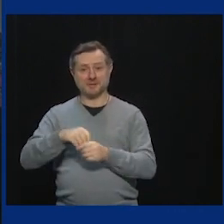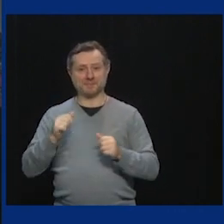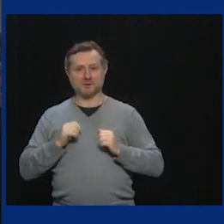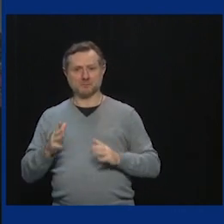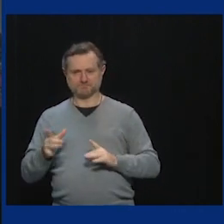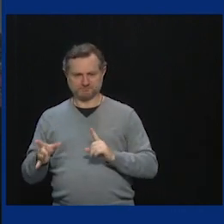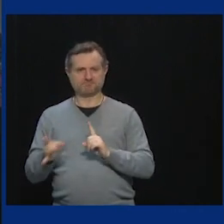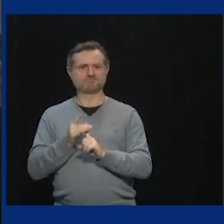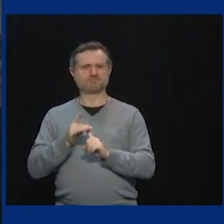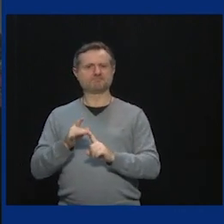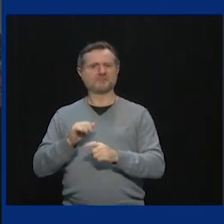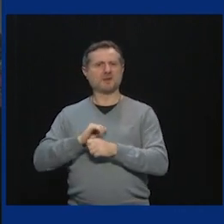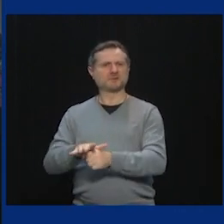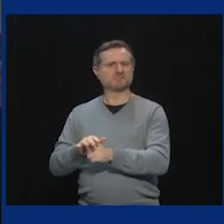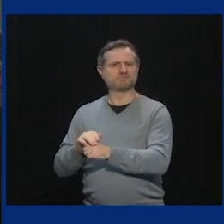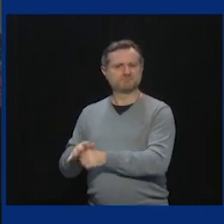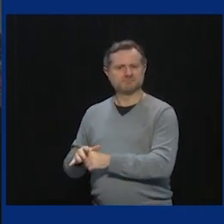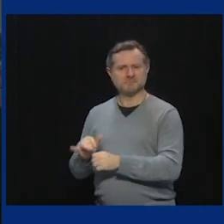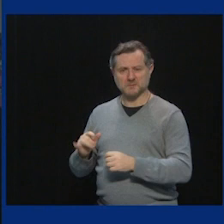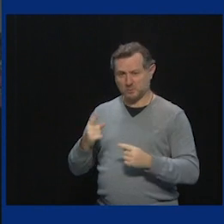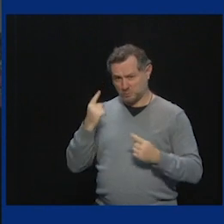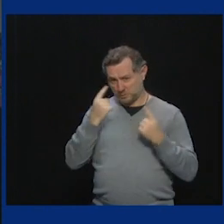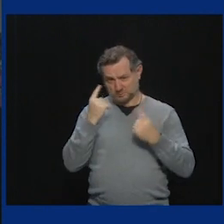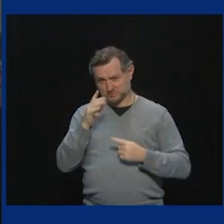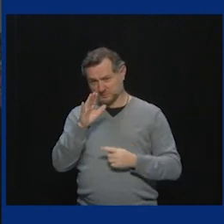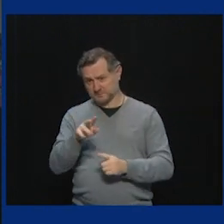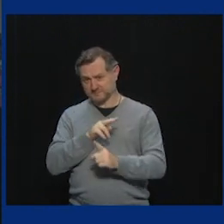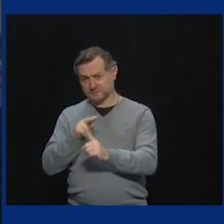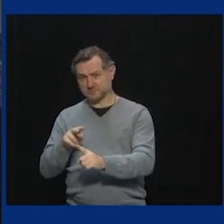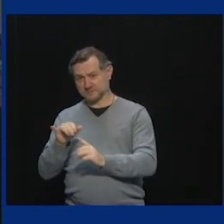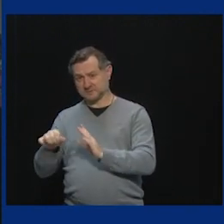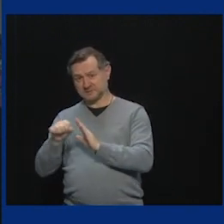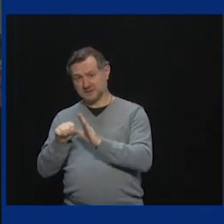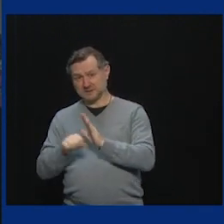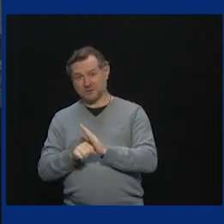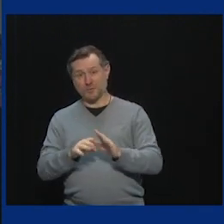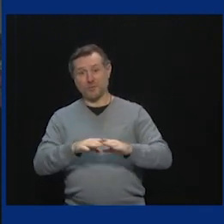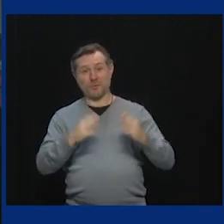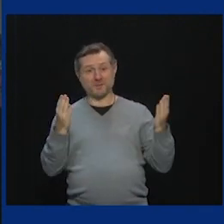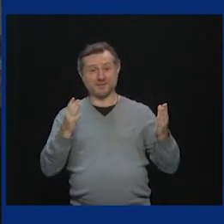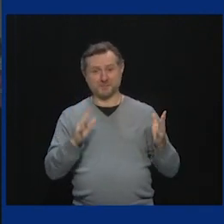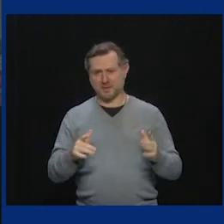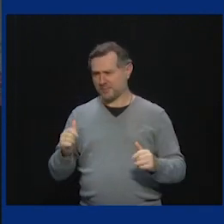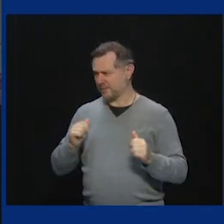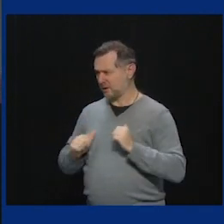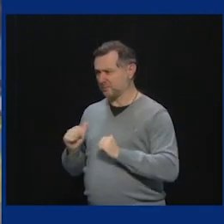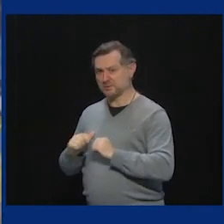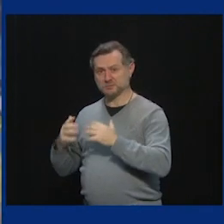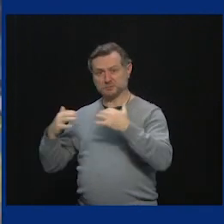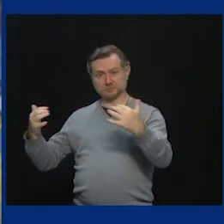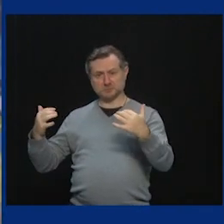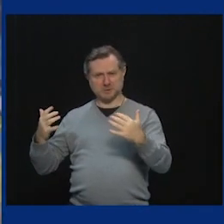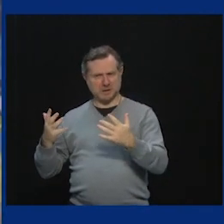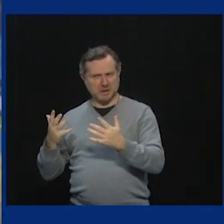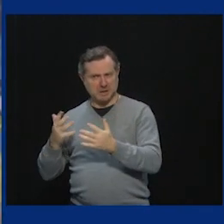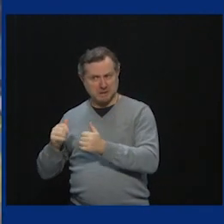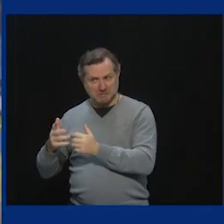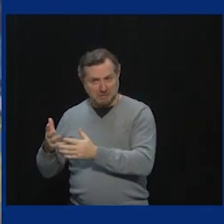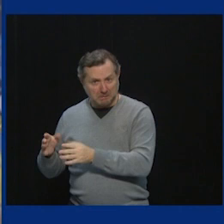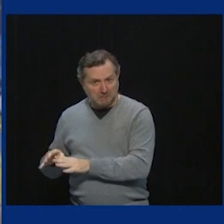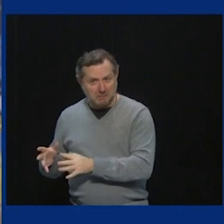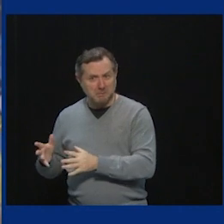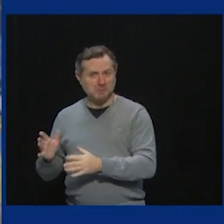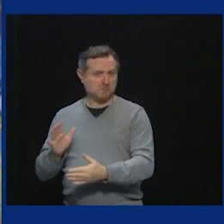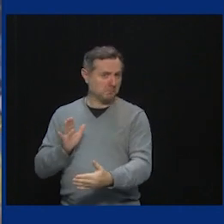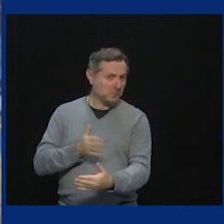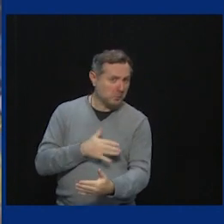you're concerned with the state opening up and other venues opening up, from sports facilities and concerts and things